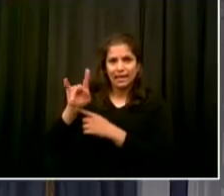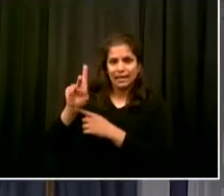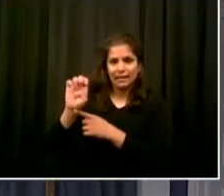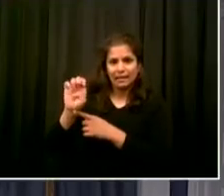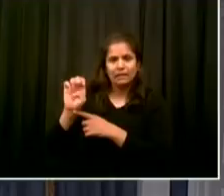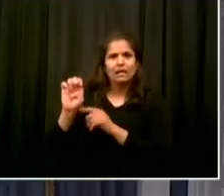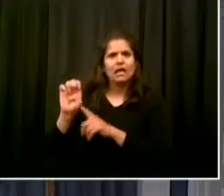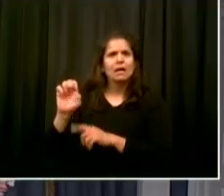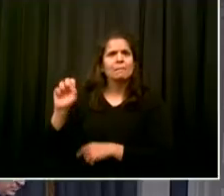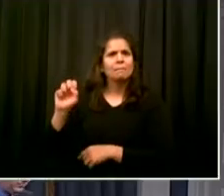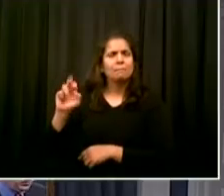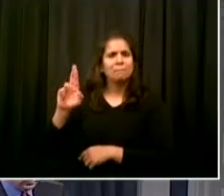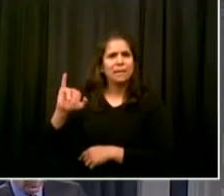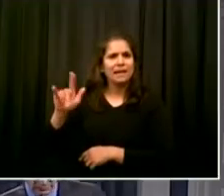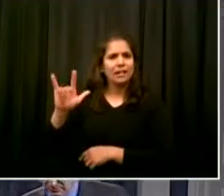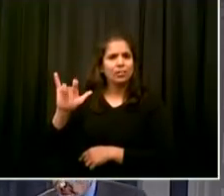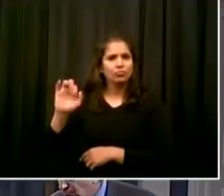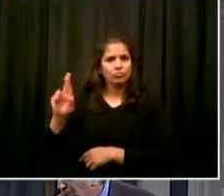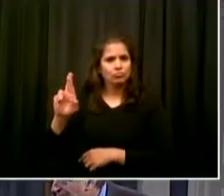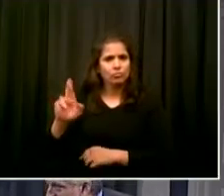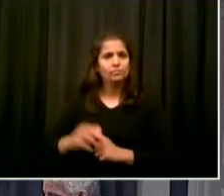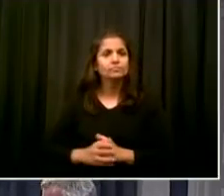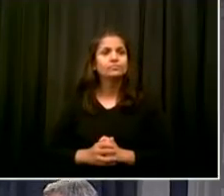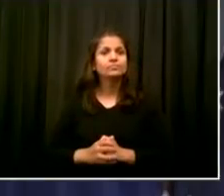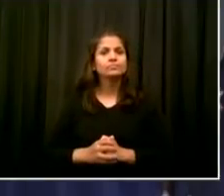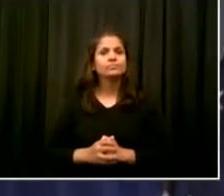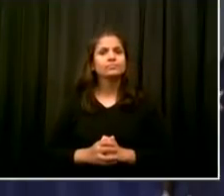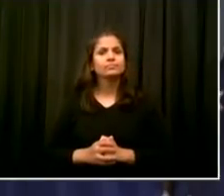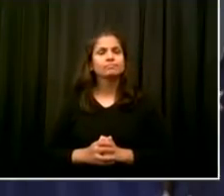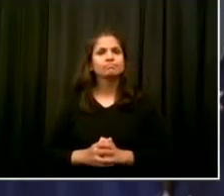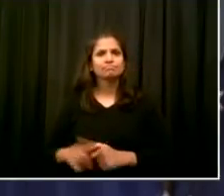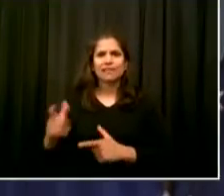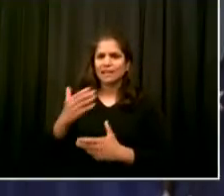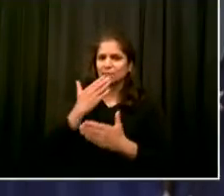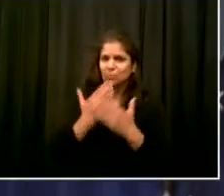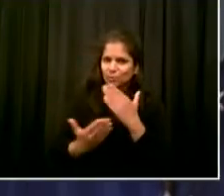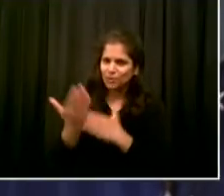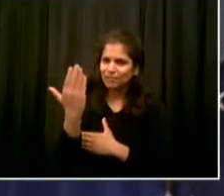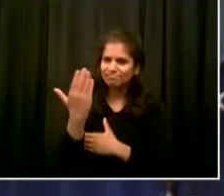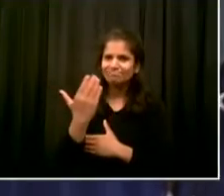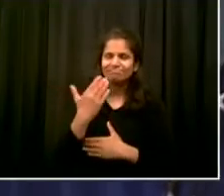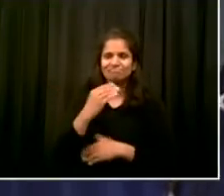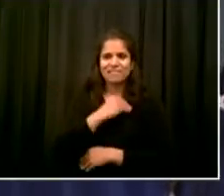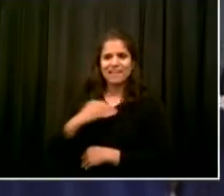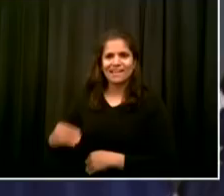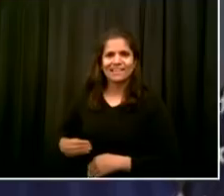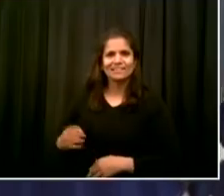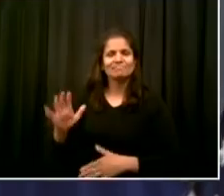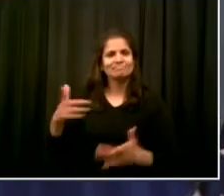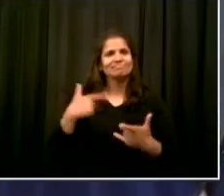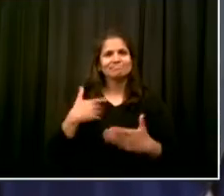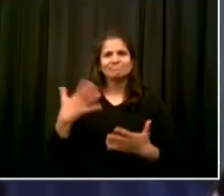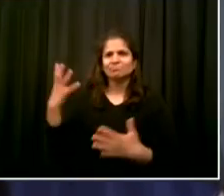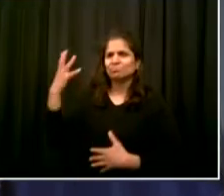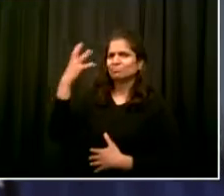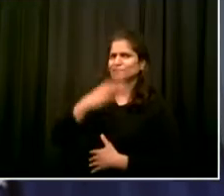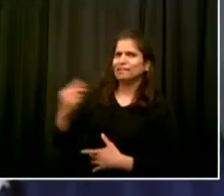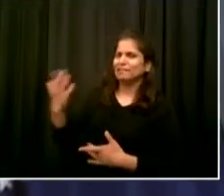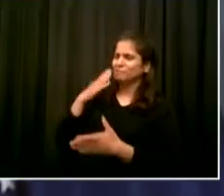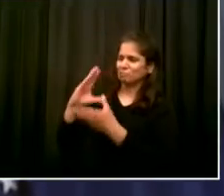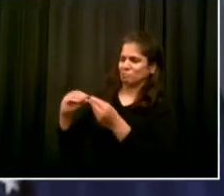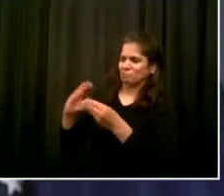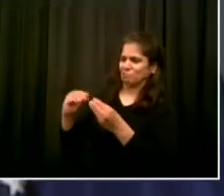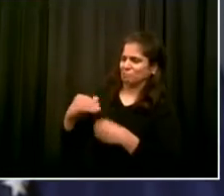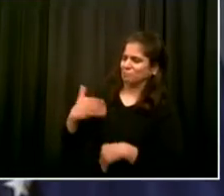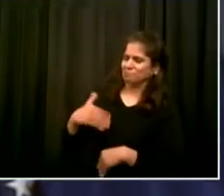Good morning. Thank you, Mr. Mayor. I got a new hype man there. That was pretty good. But I am